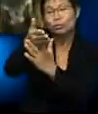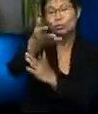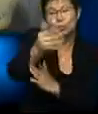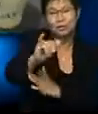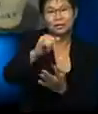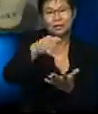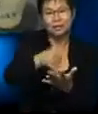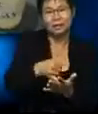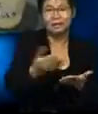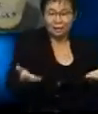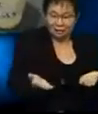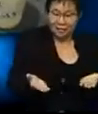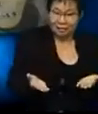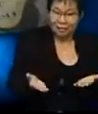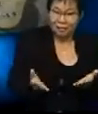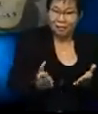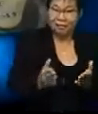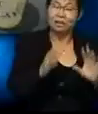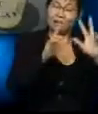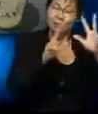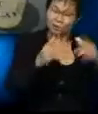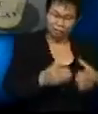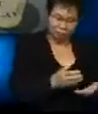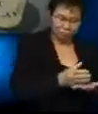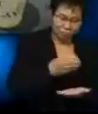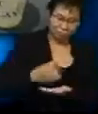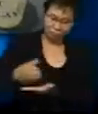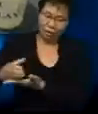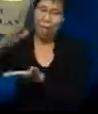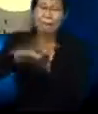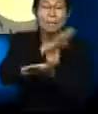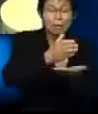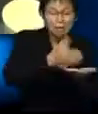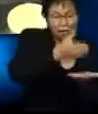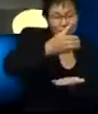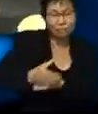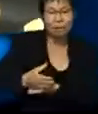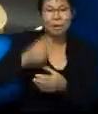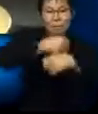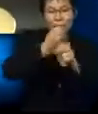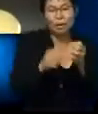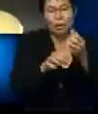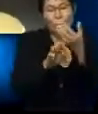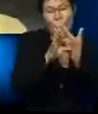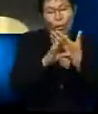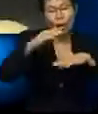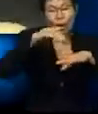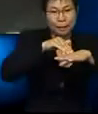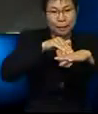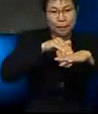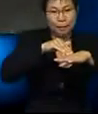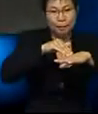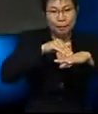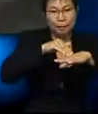it. Here are 3 paper cups. Make holes at the bottom